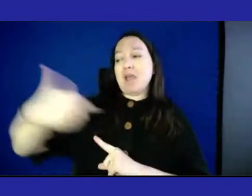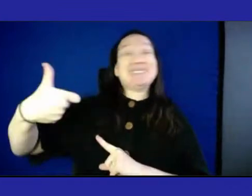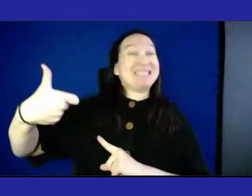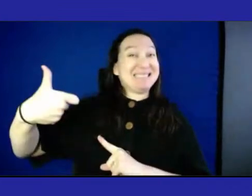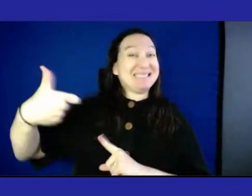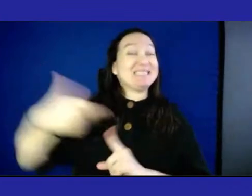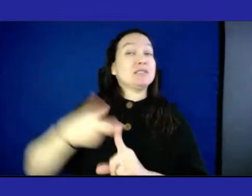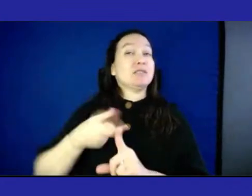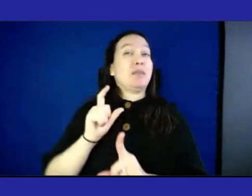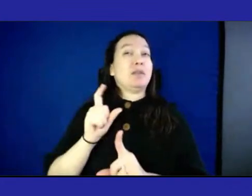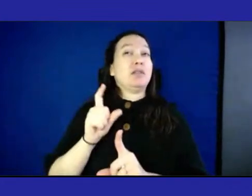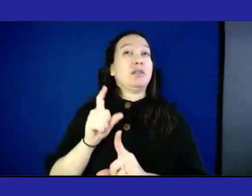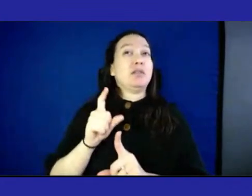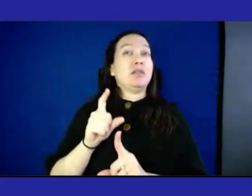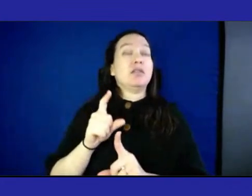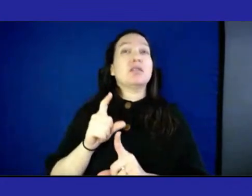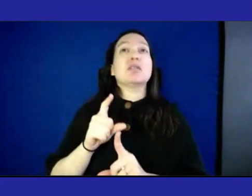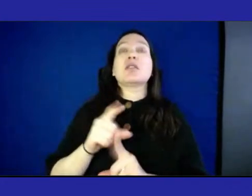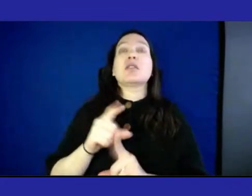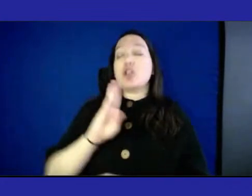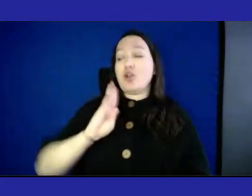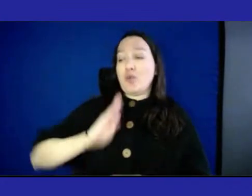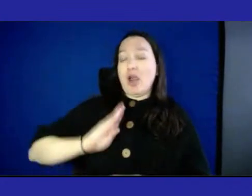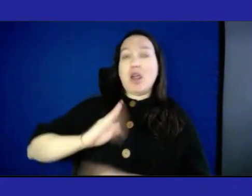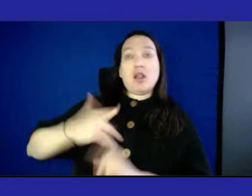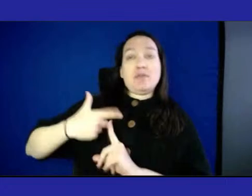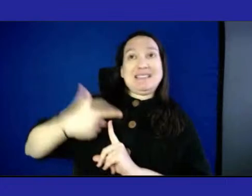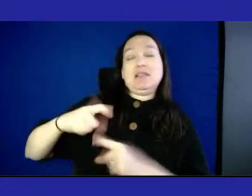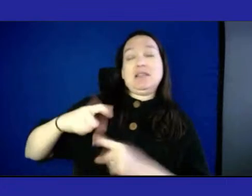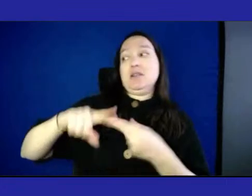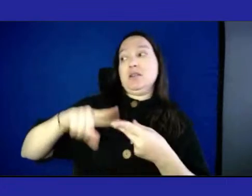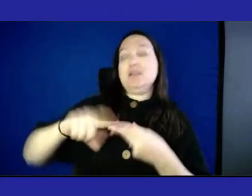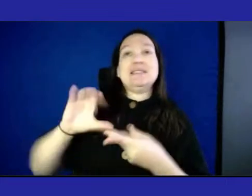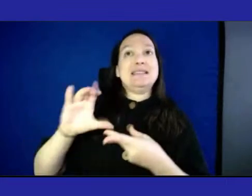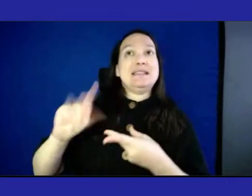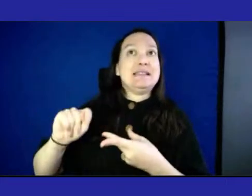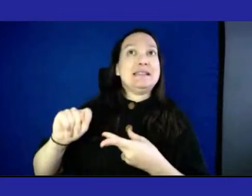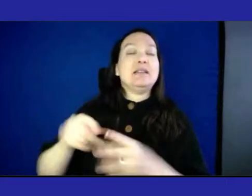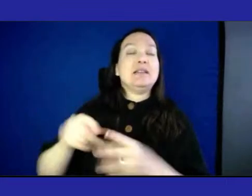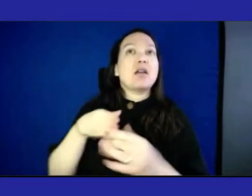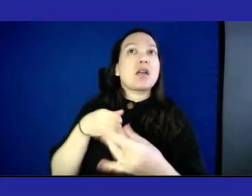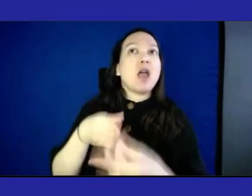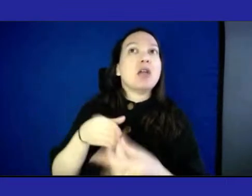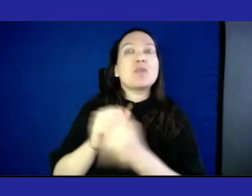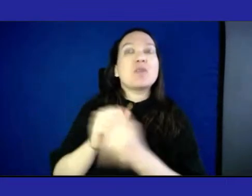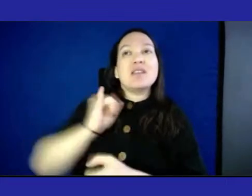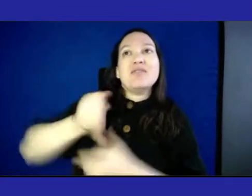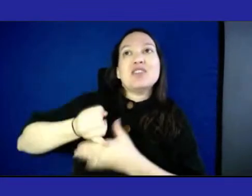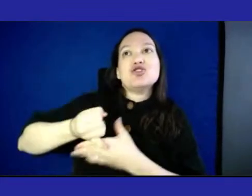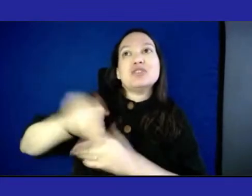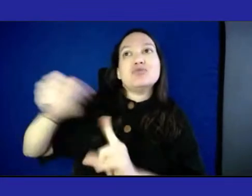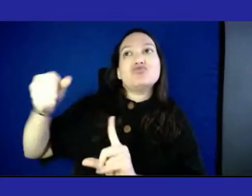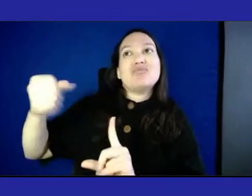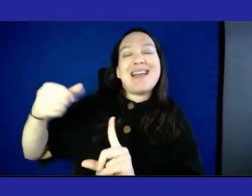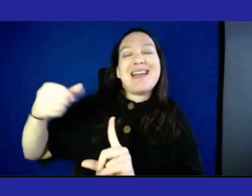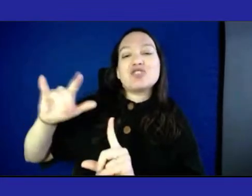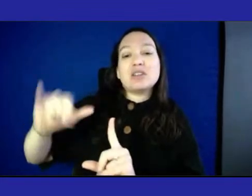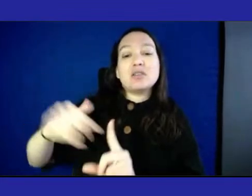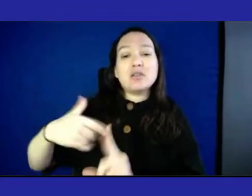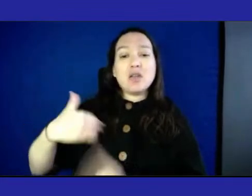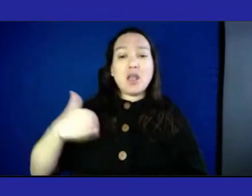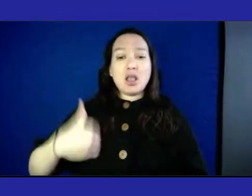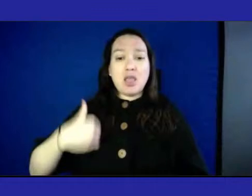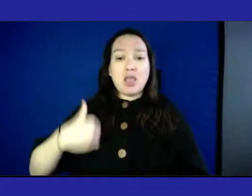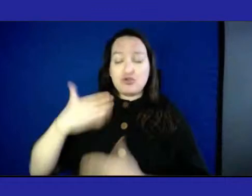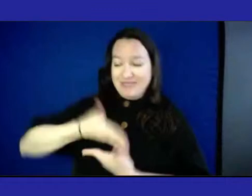from bronchoscopies and CT-guided biopsies by interventional radiology, and then lung resections.